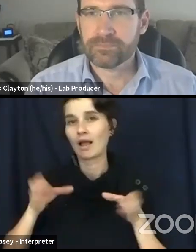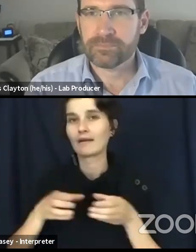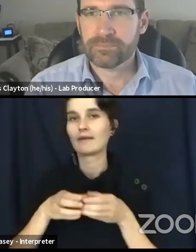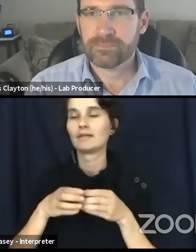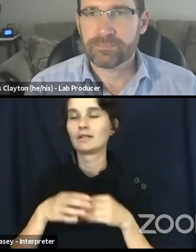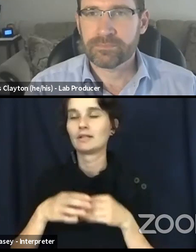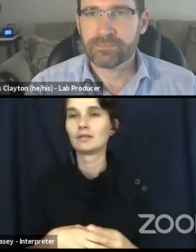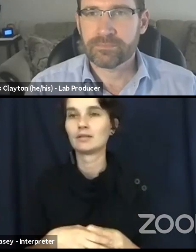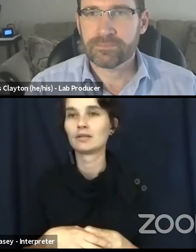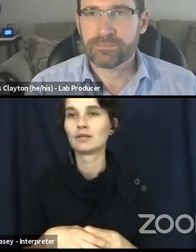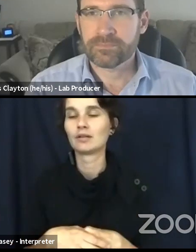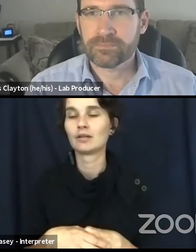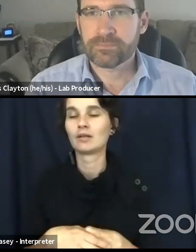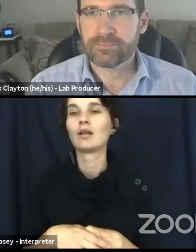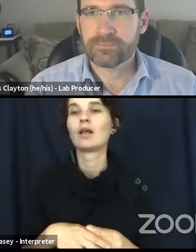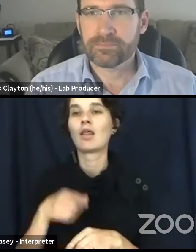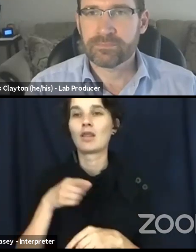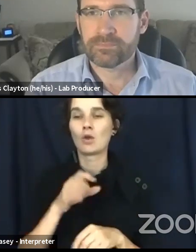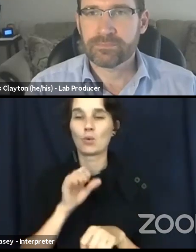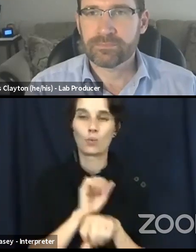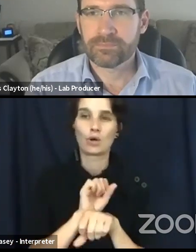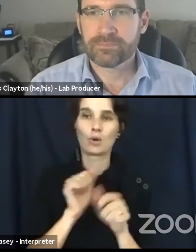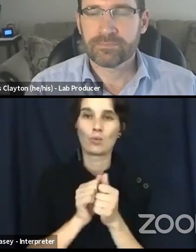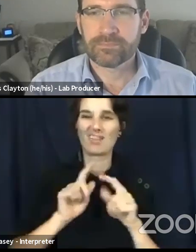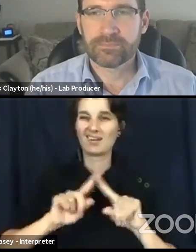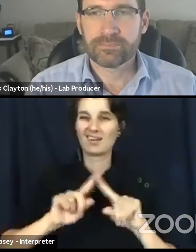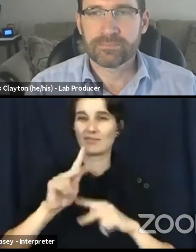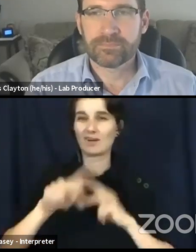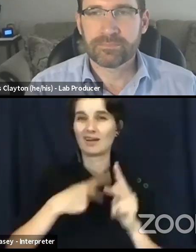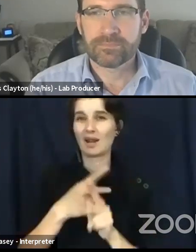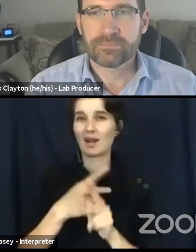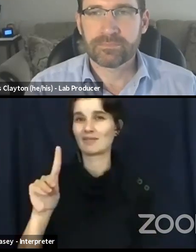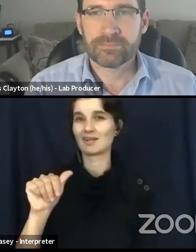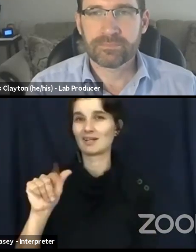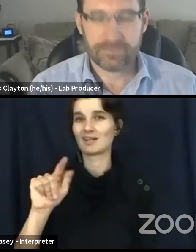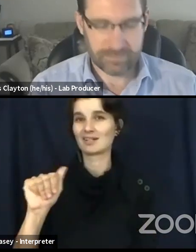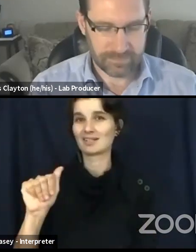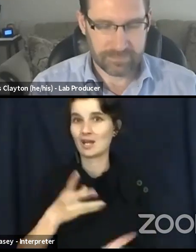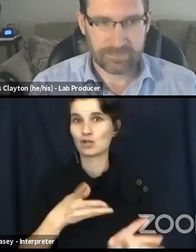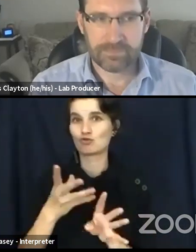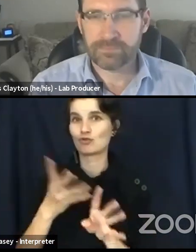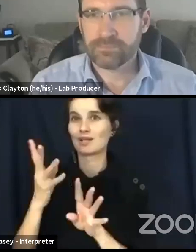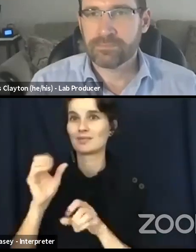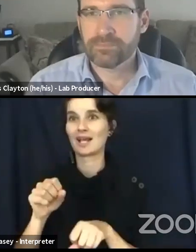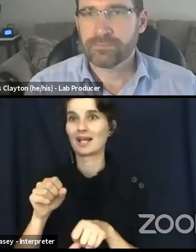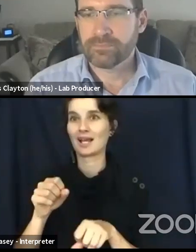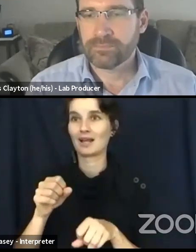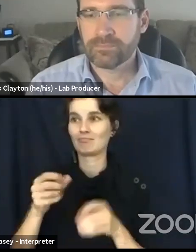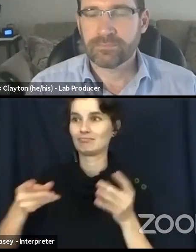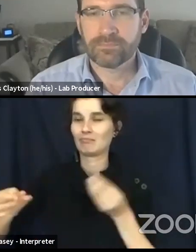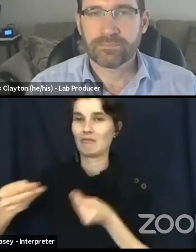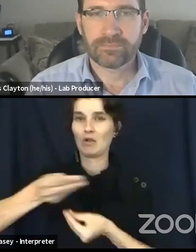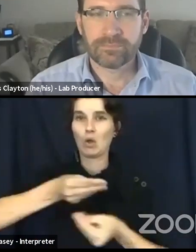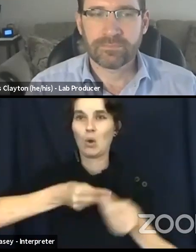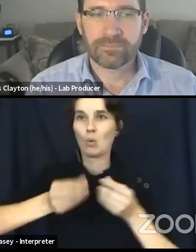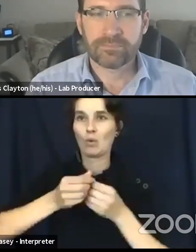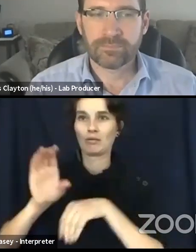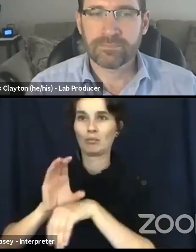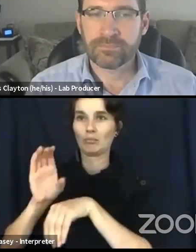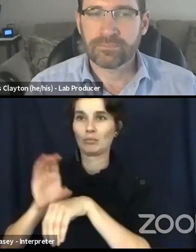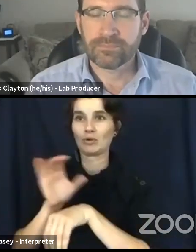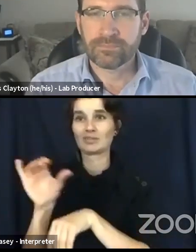they're working with different sorts of data streams that can flow between computers, like a microphone